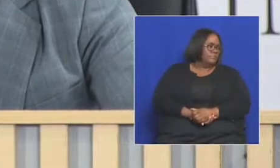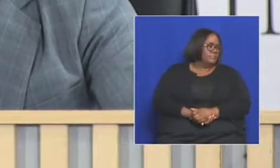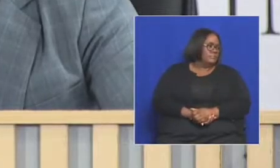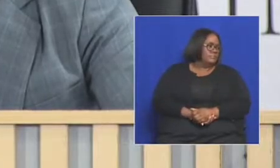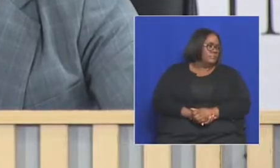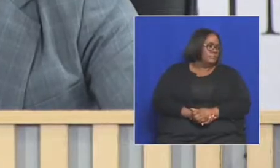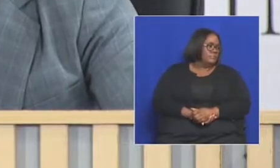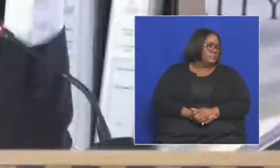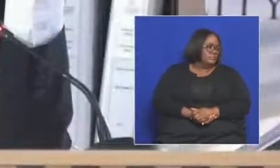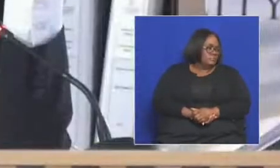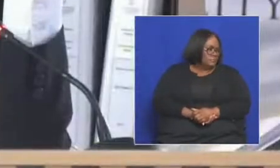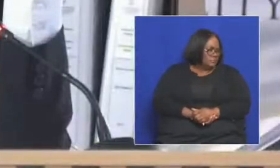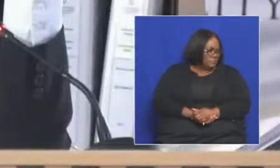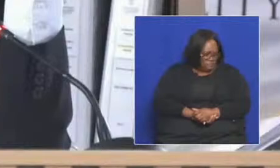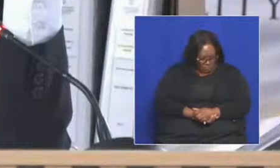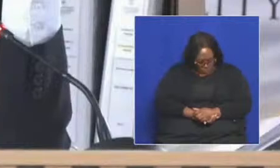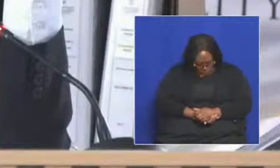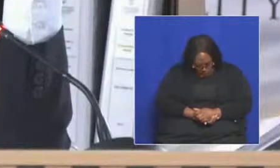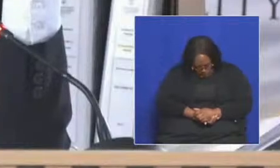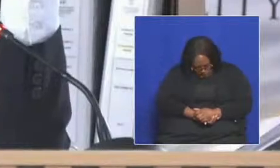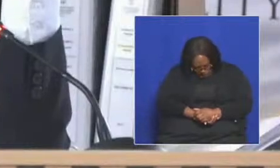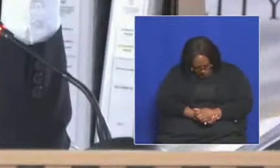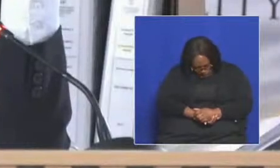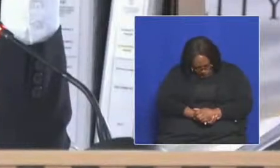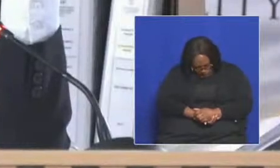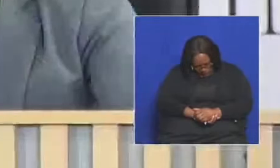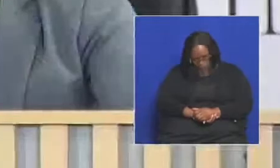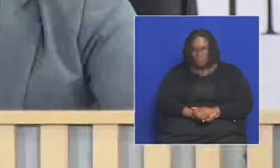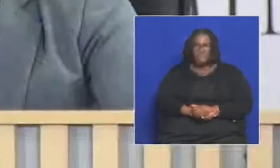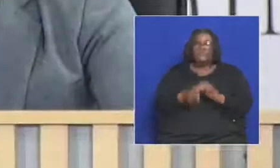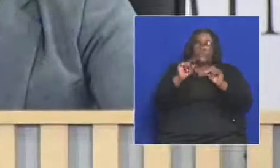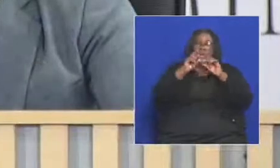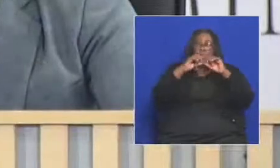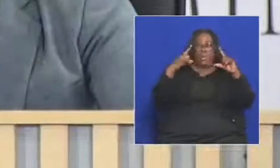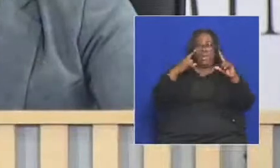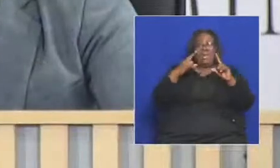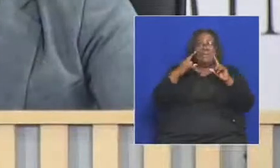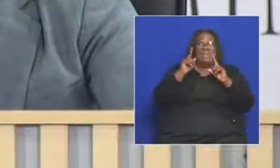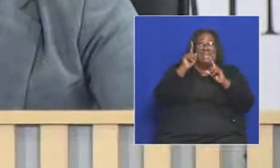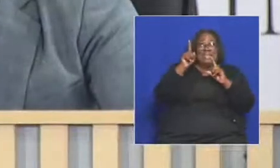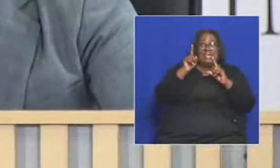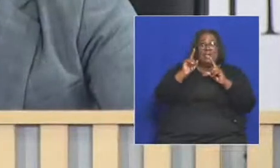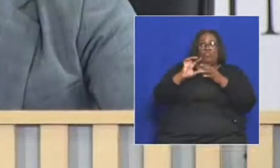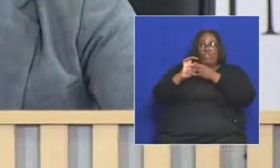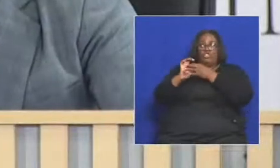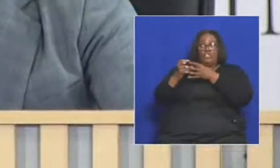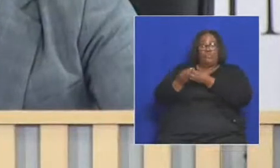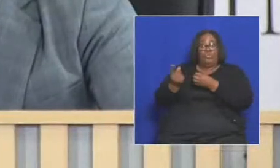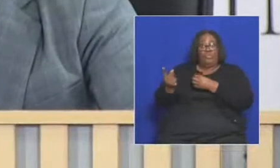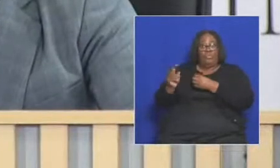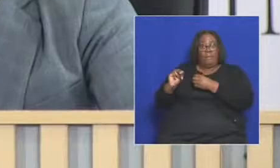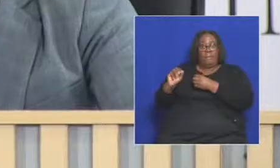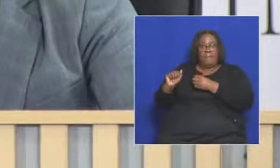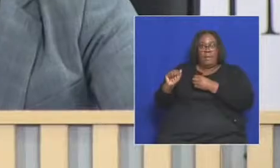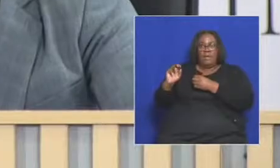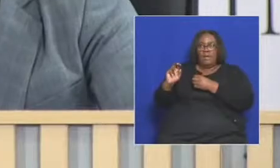Are you aware if he had a relationship with Mr. Maumela? Are you? He knew him, yes, but